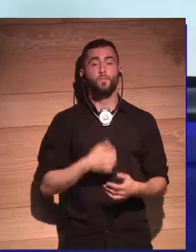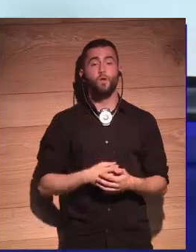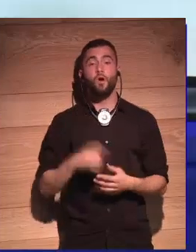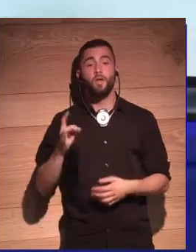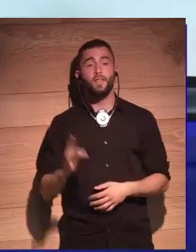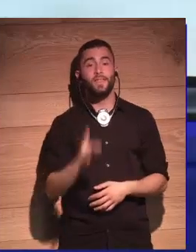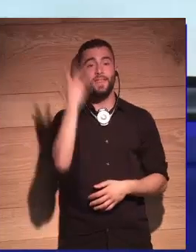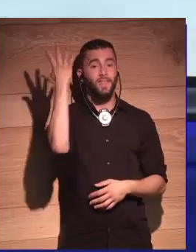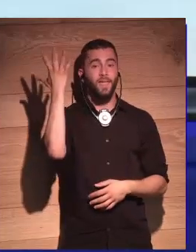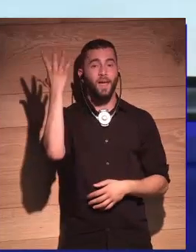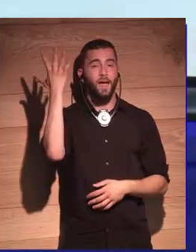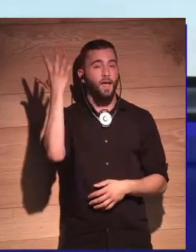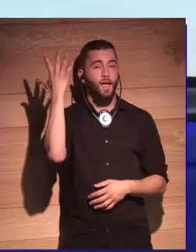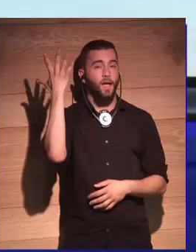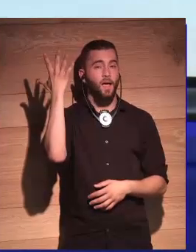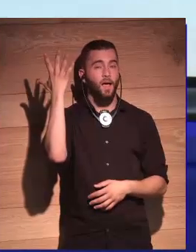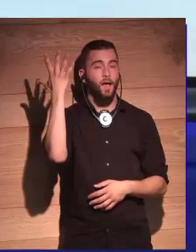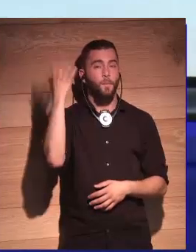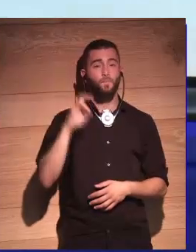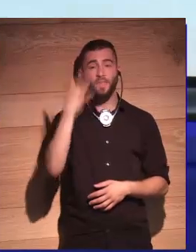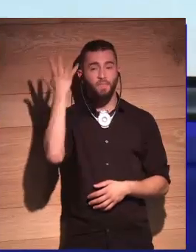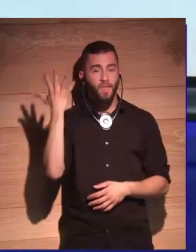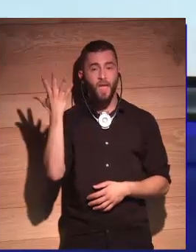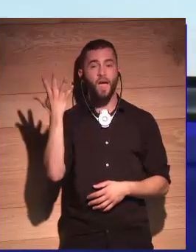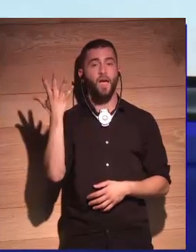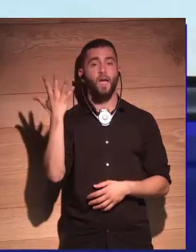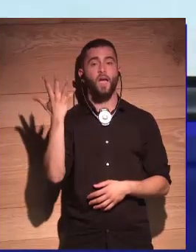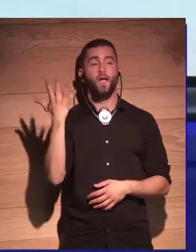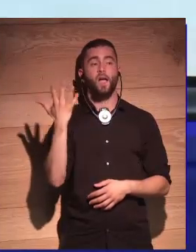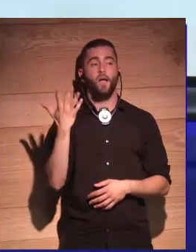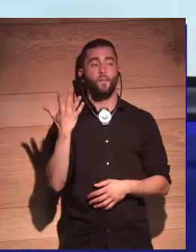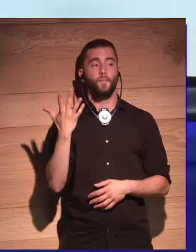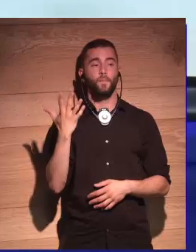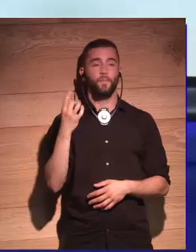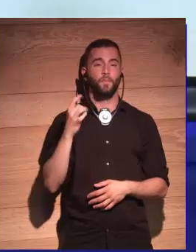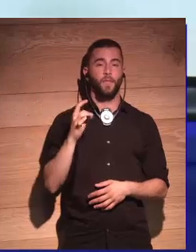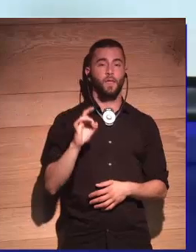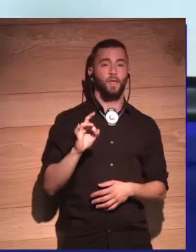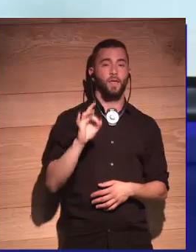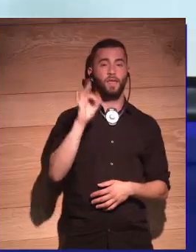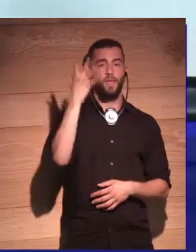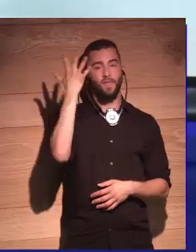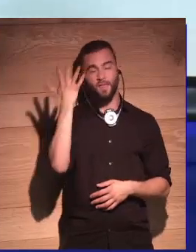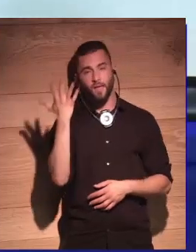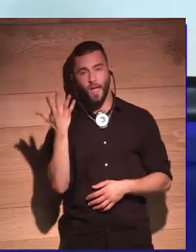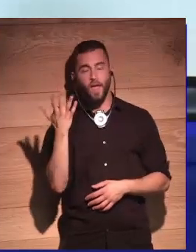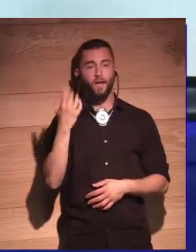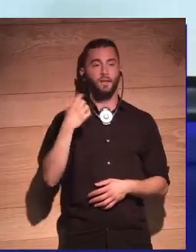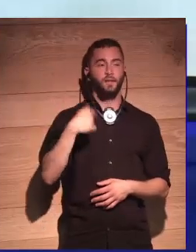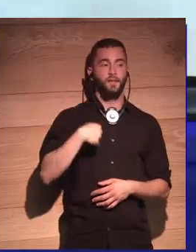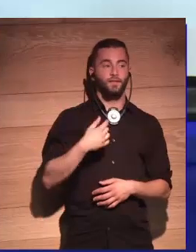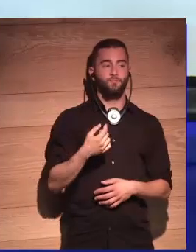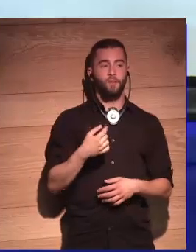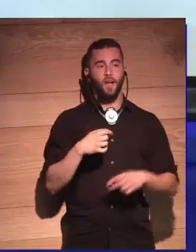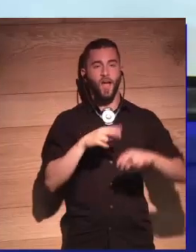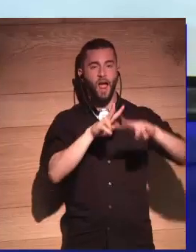actually trigger a little air puff that's small enough to like touch your fingertip is like something quite powerful.